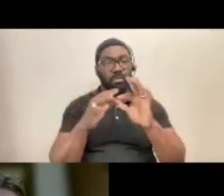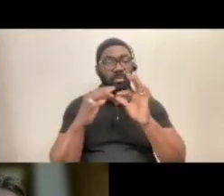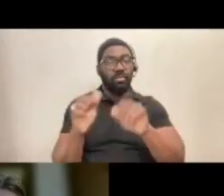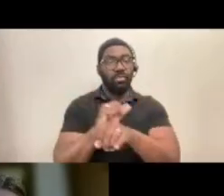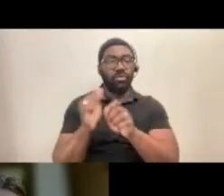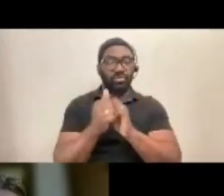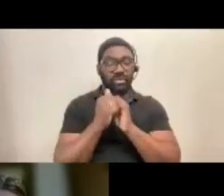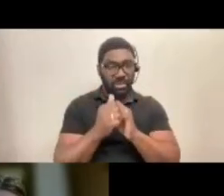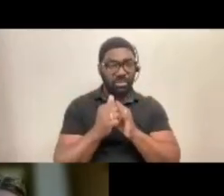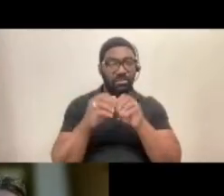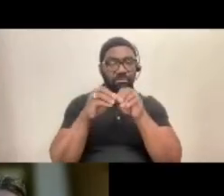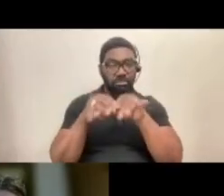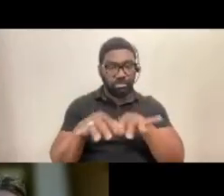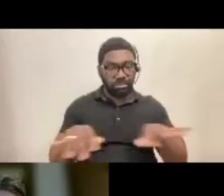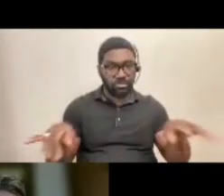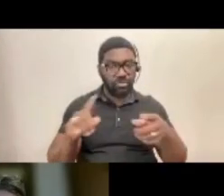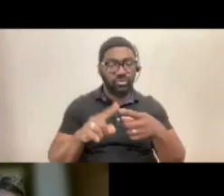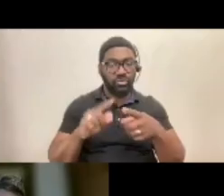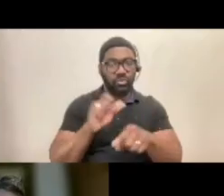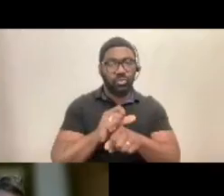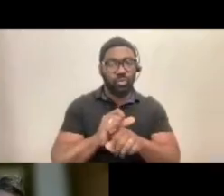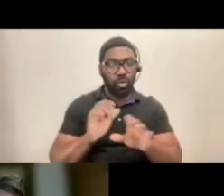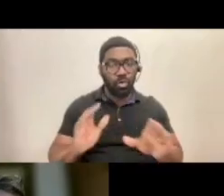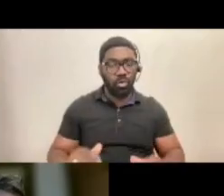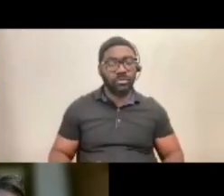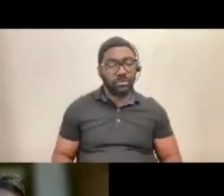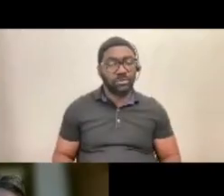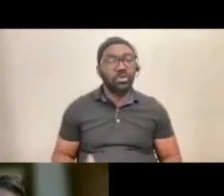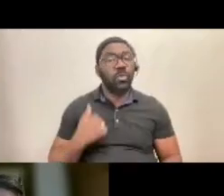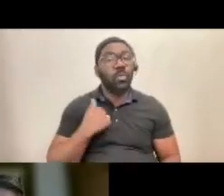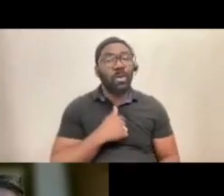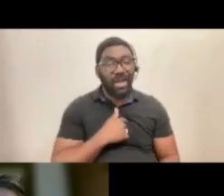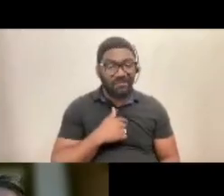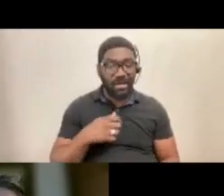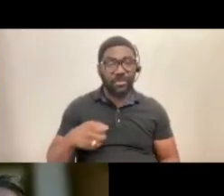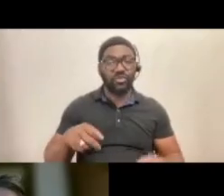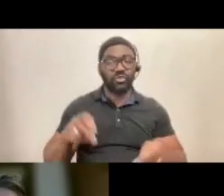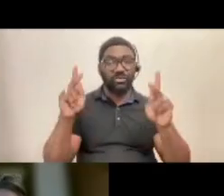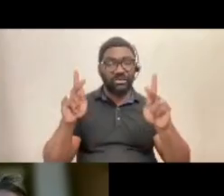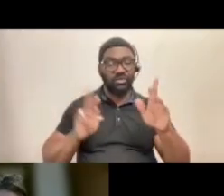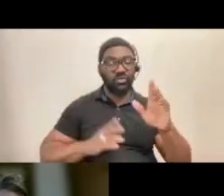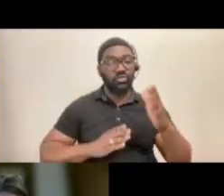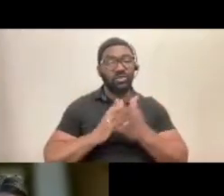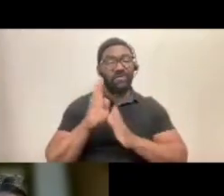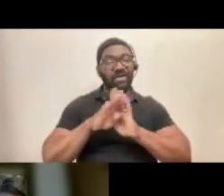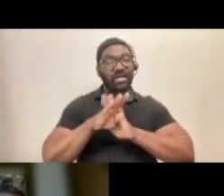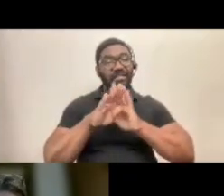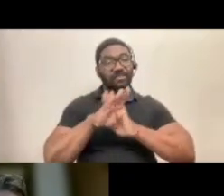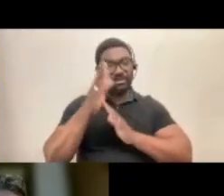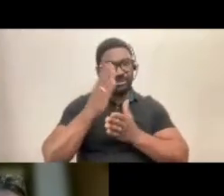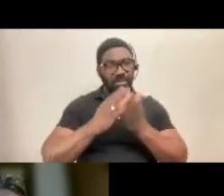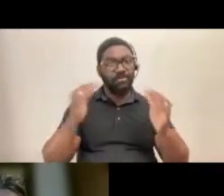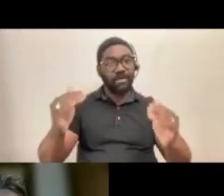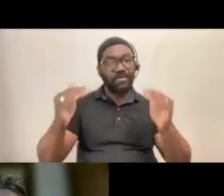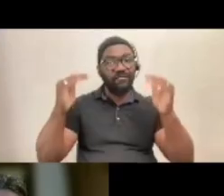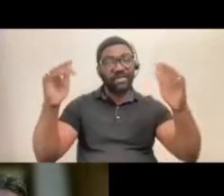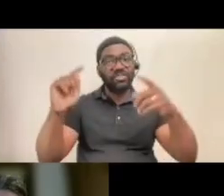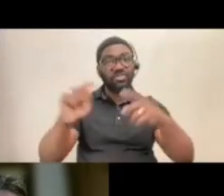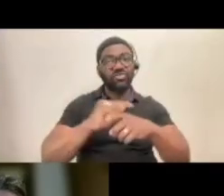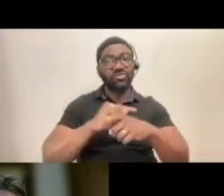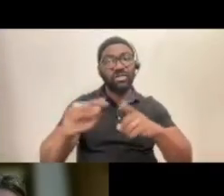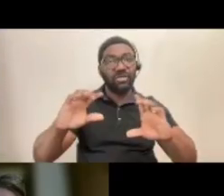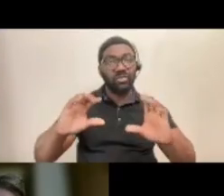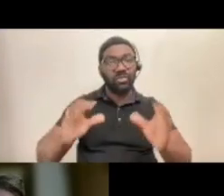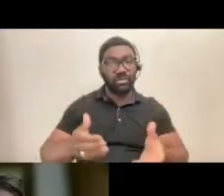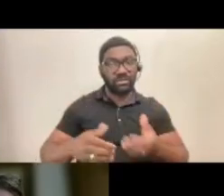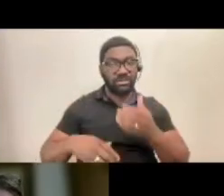workers. So we did have an opportunity to work together to develop some advanced training coursework. And that